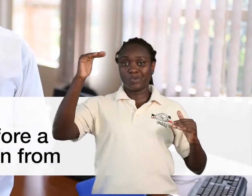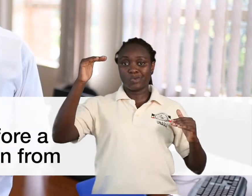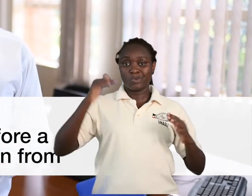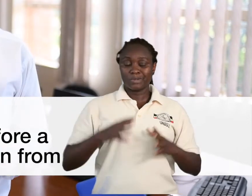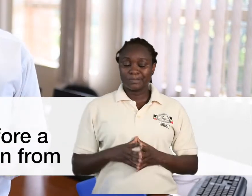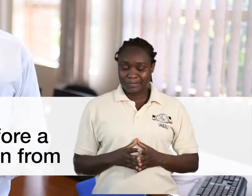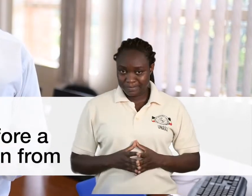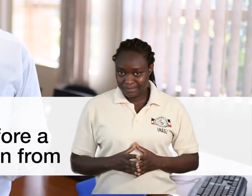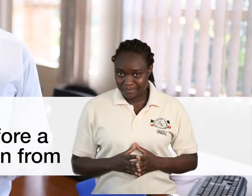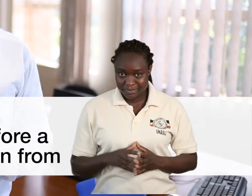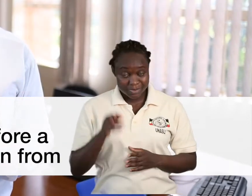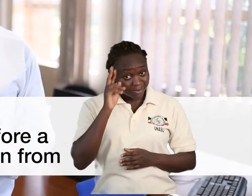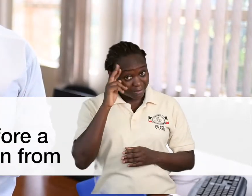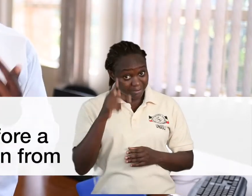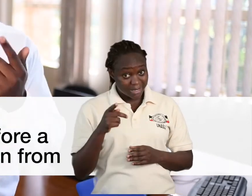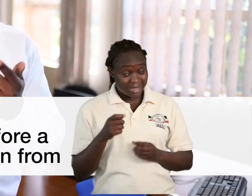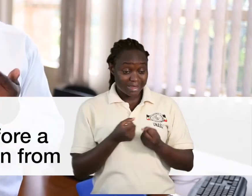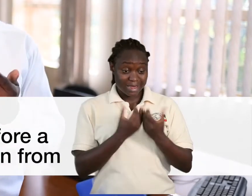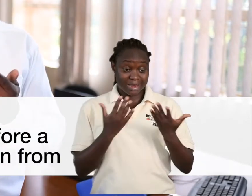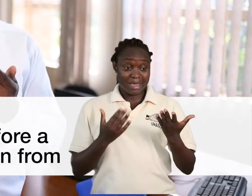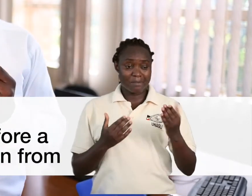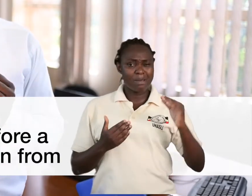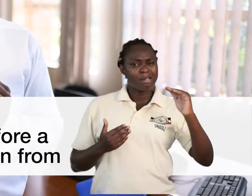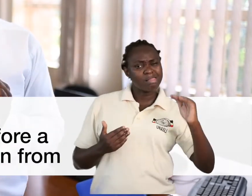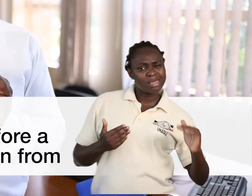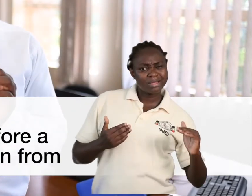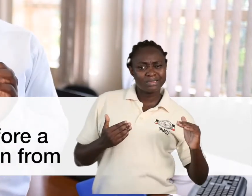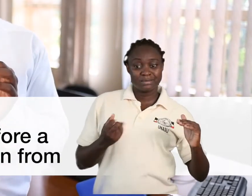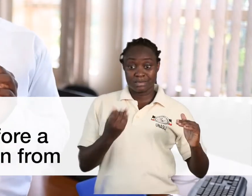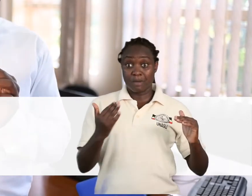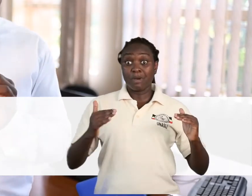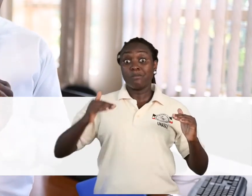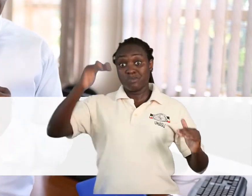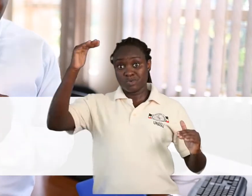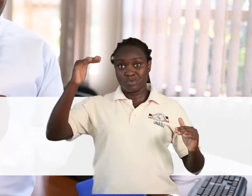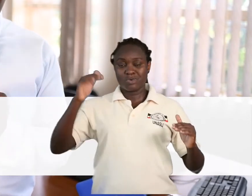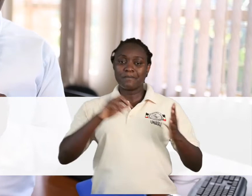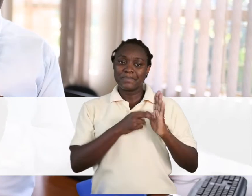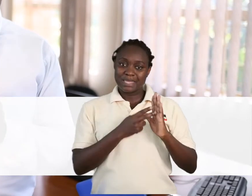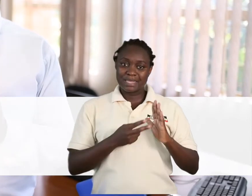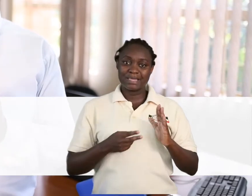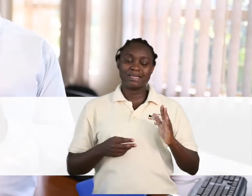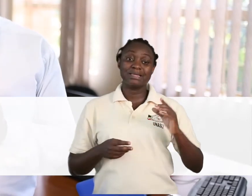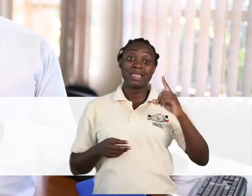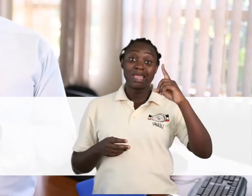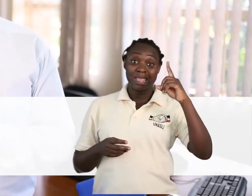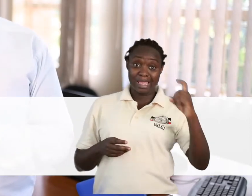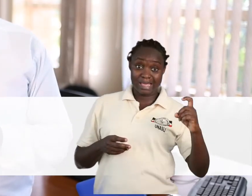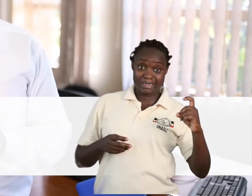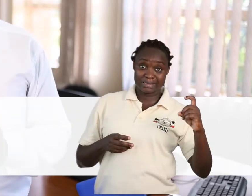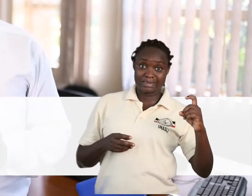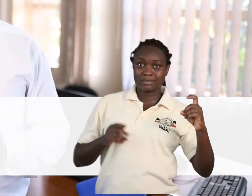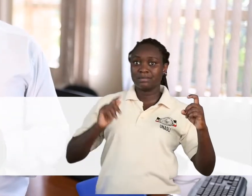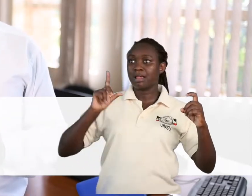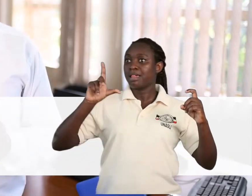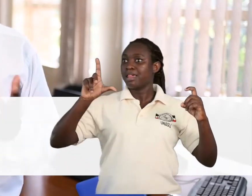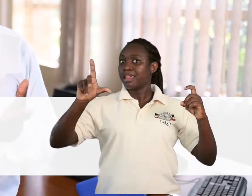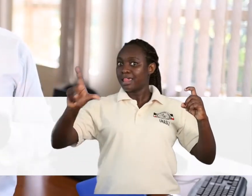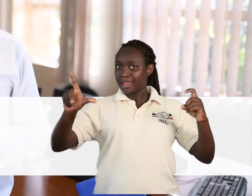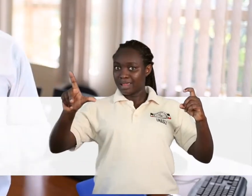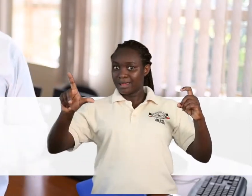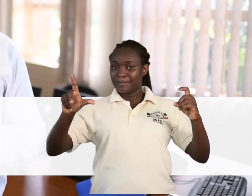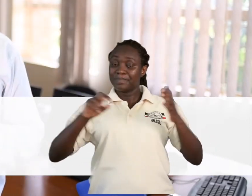will come before the bigger numeral, implying that we shall have x, then L, meaning